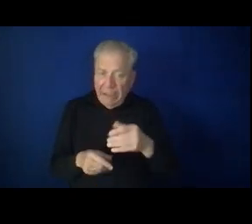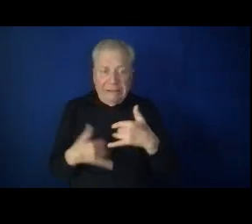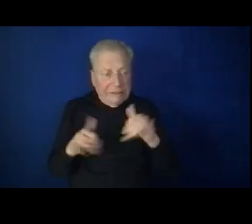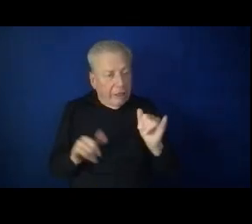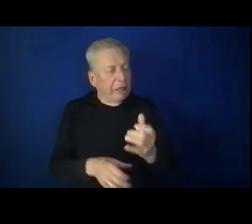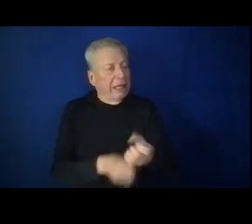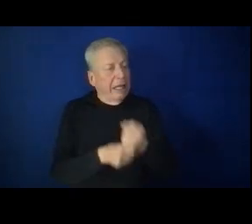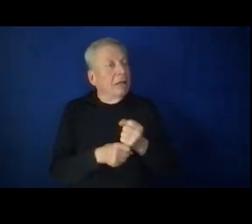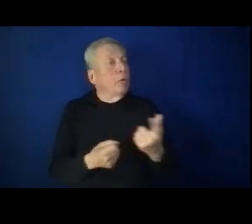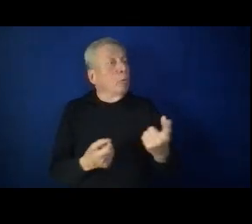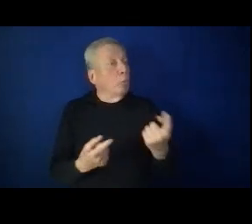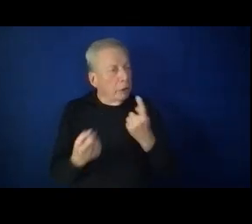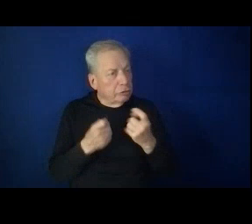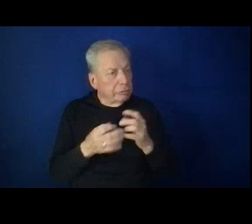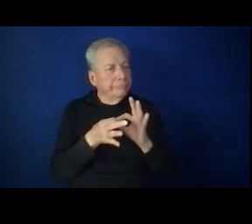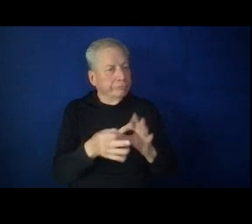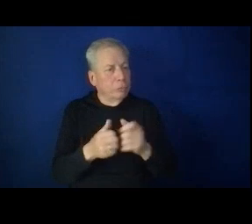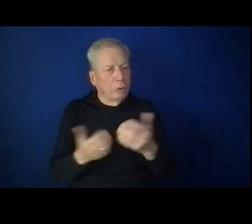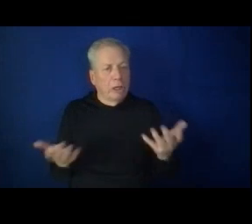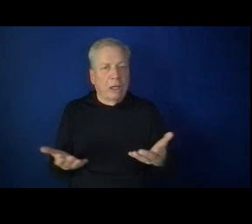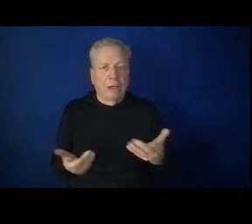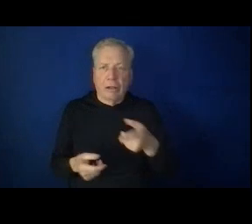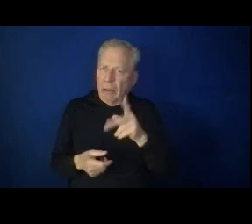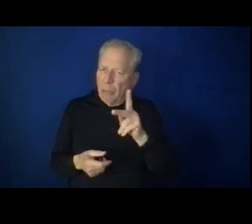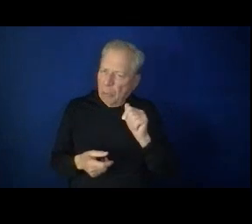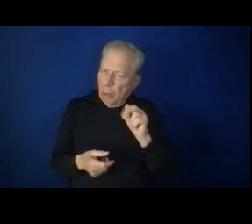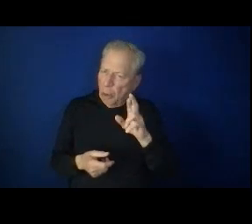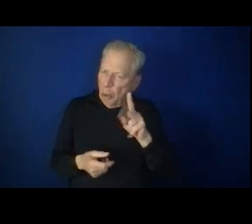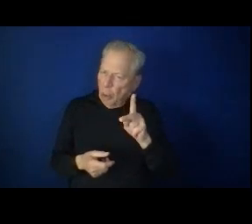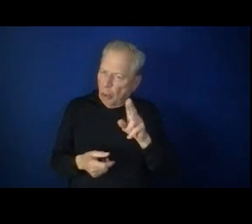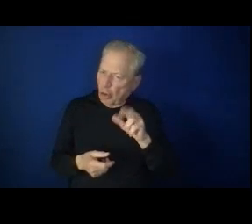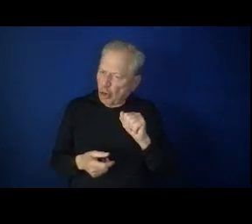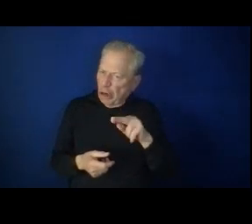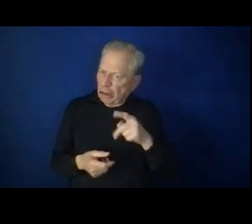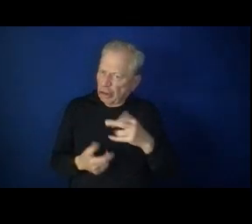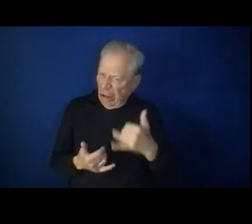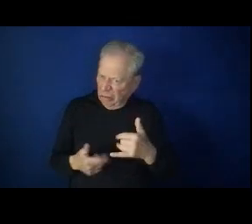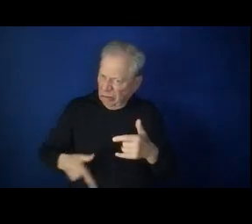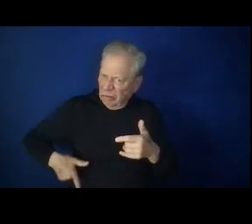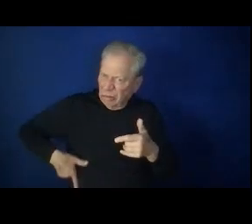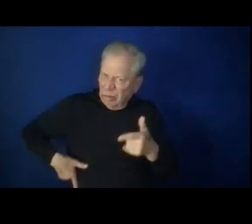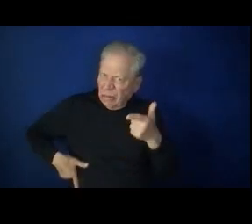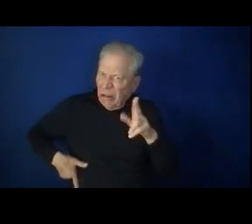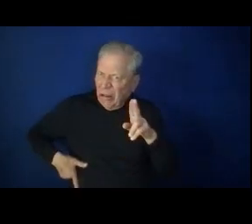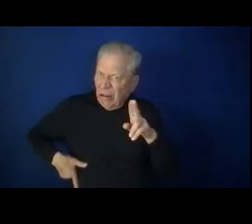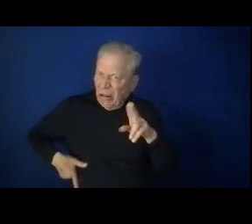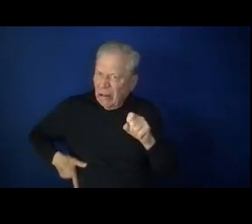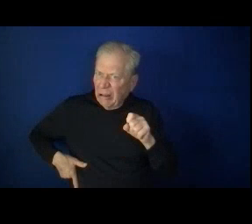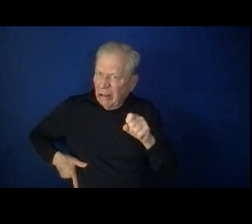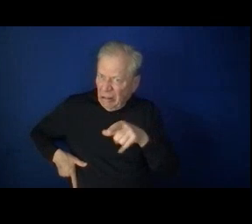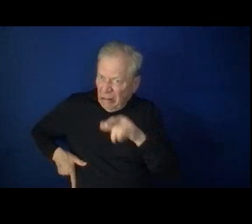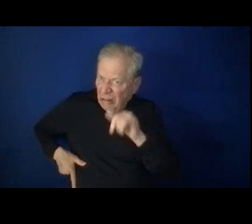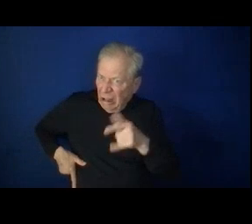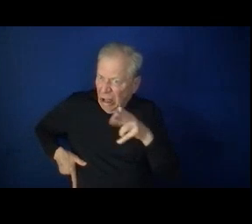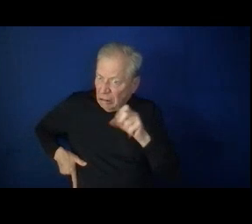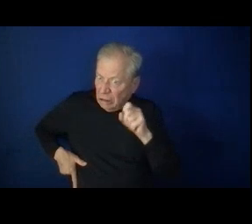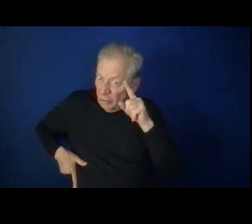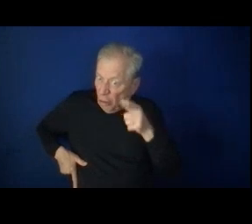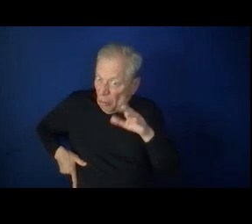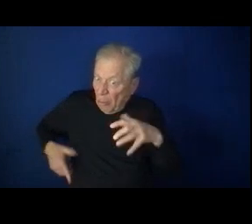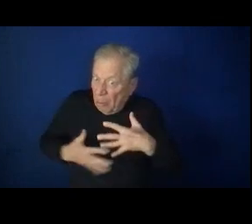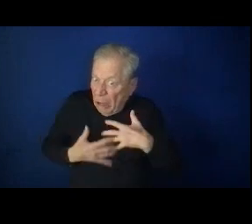question, when did park rangers start carrying guns? Is that gun for the bears? Is that what